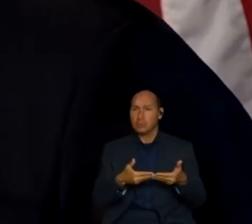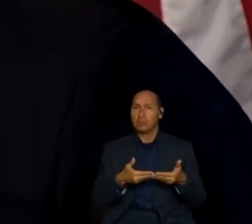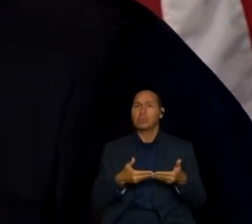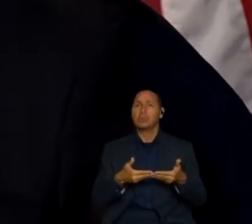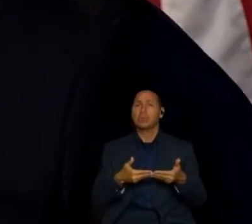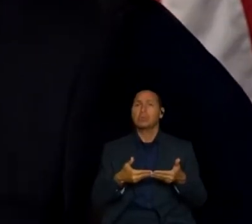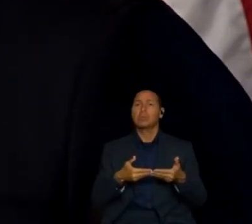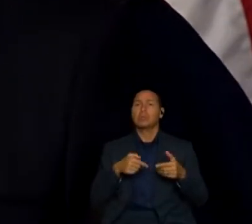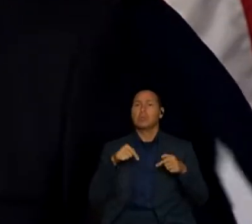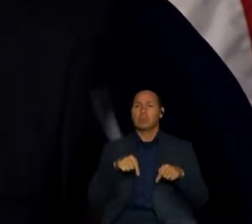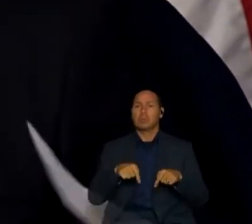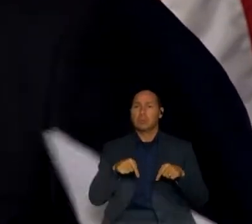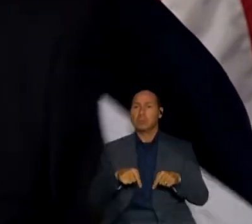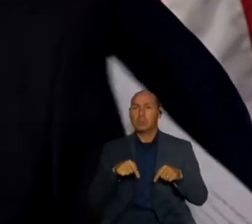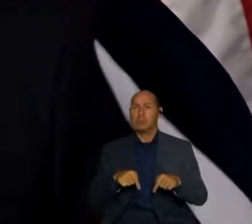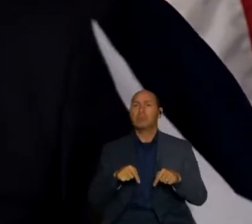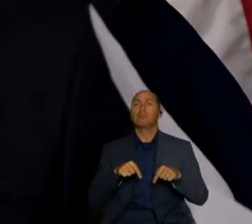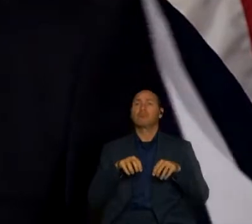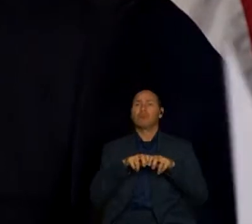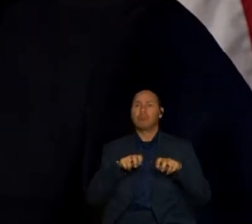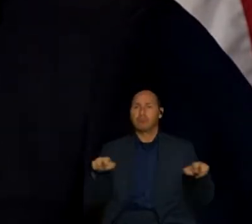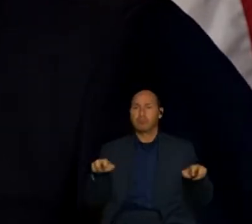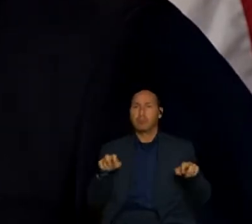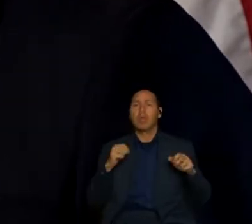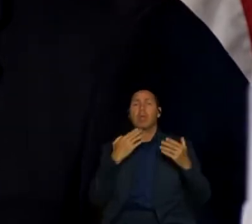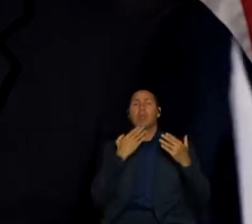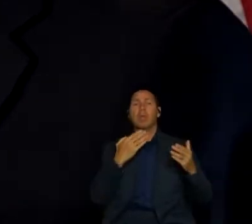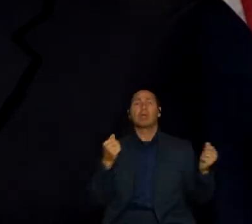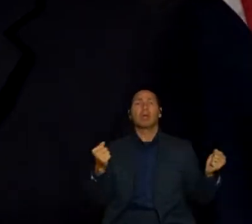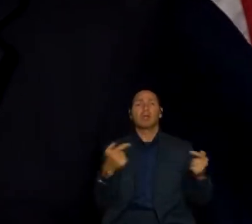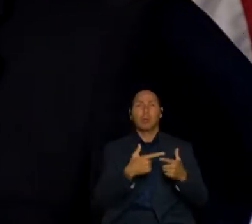appear on panels. So thanks to all of y'all for coming.